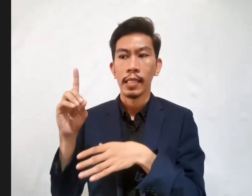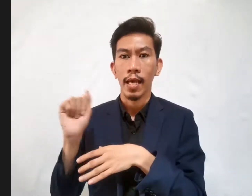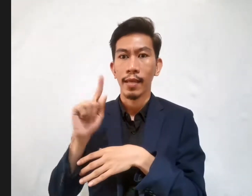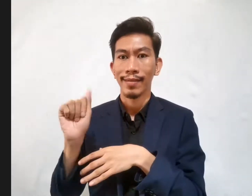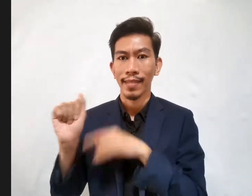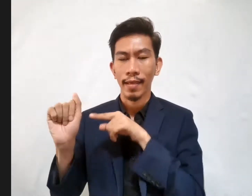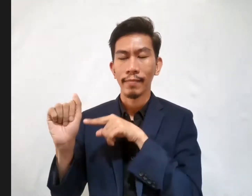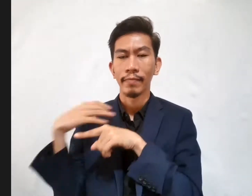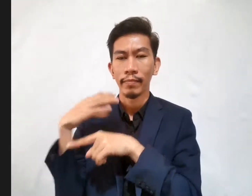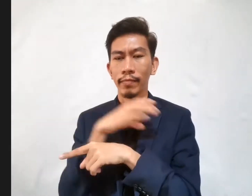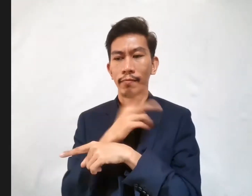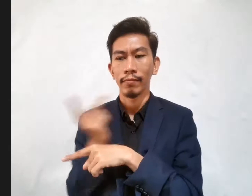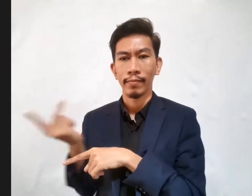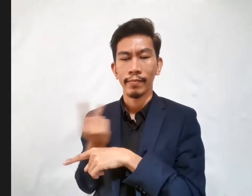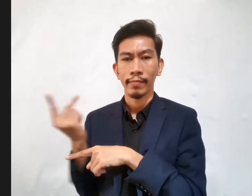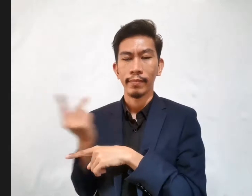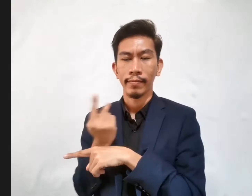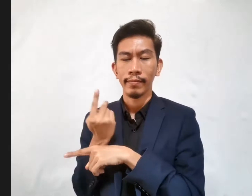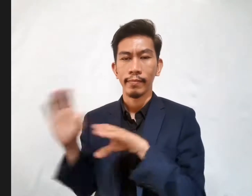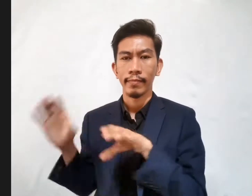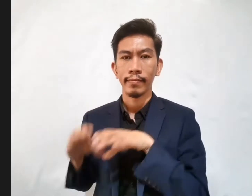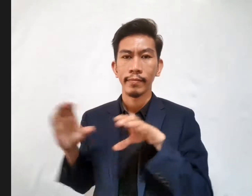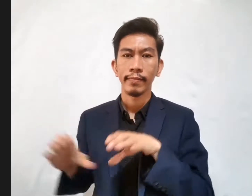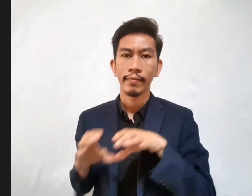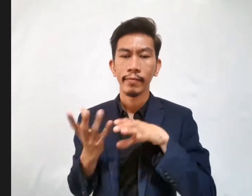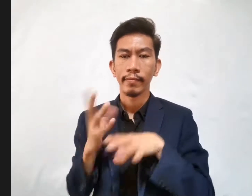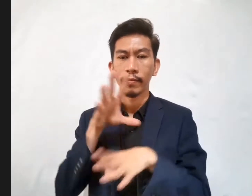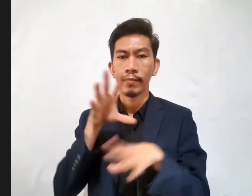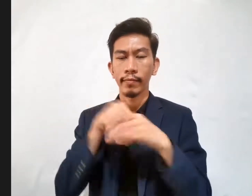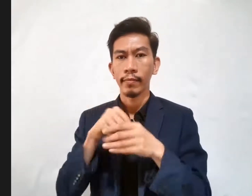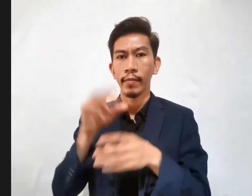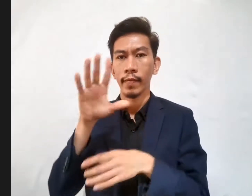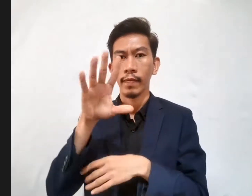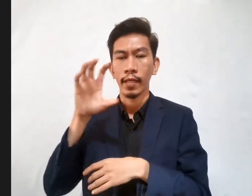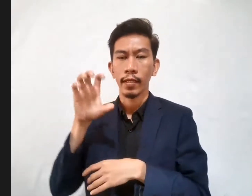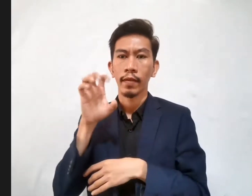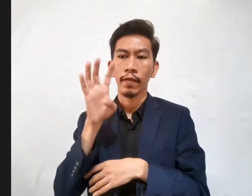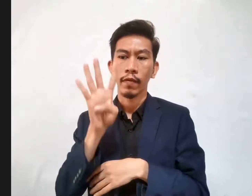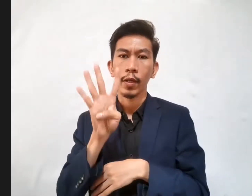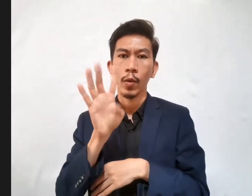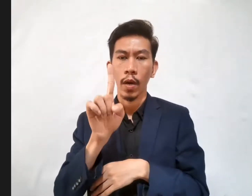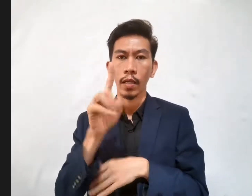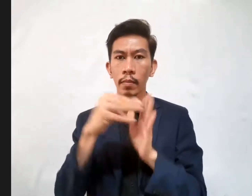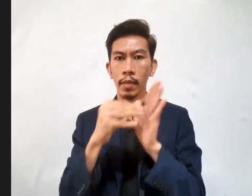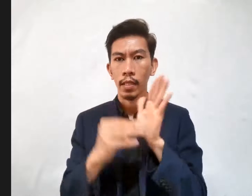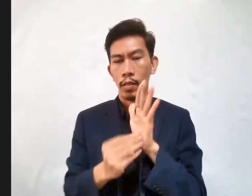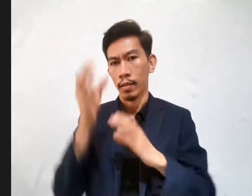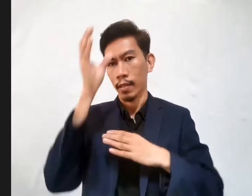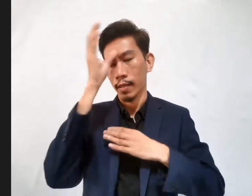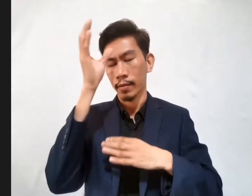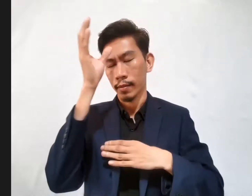both work together for the inclusion of the 541 million as Cancer Assistance